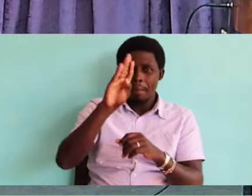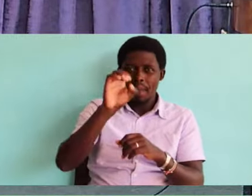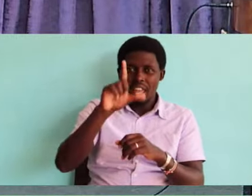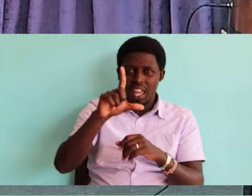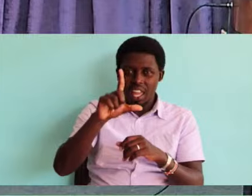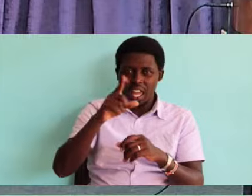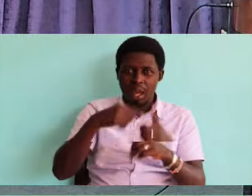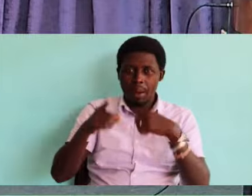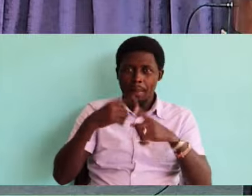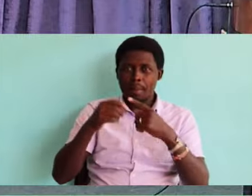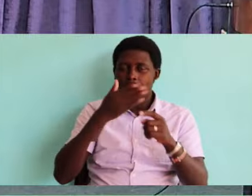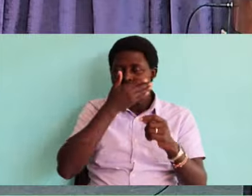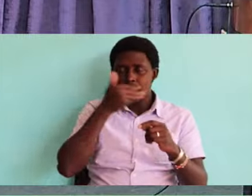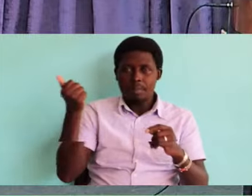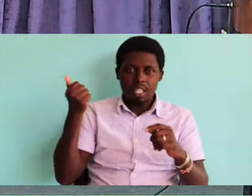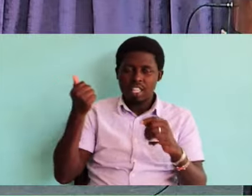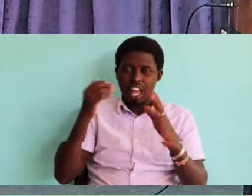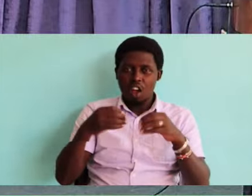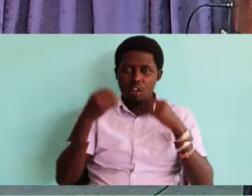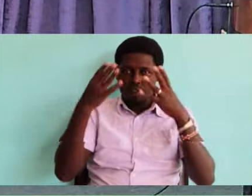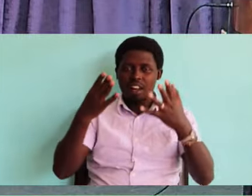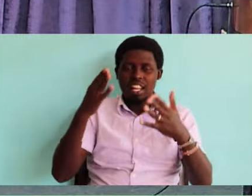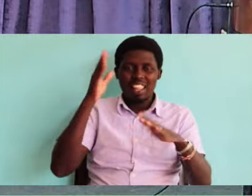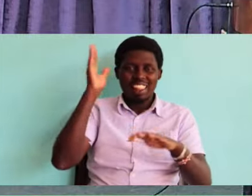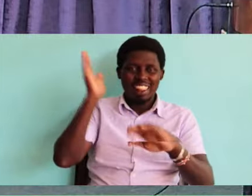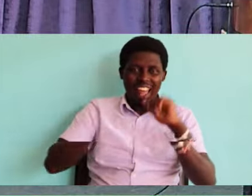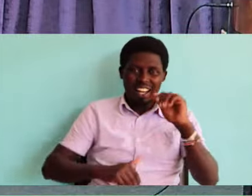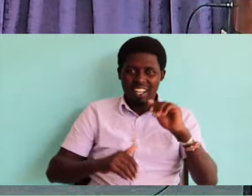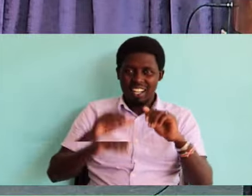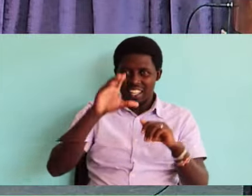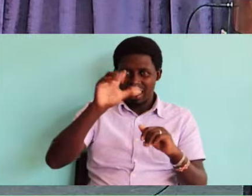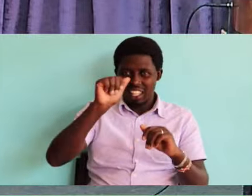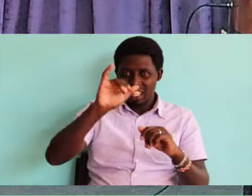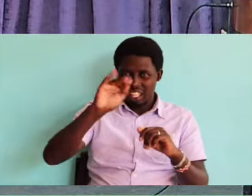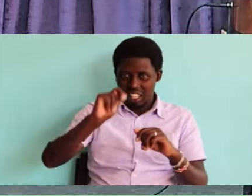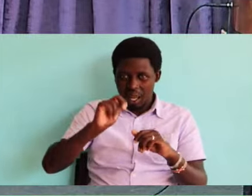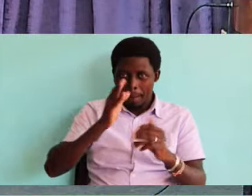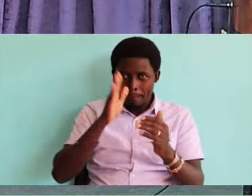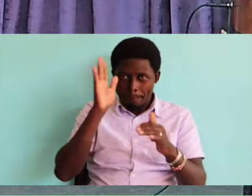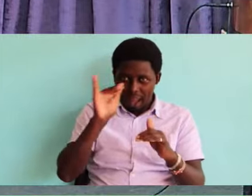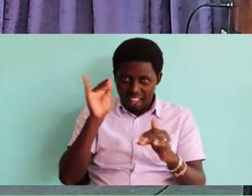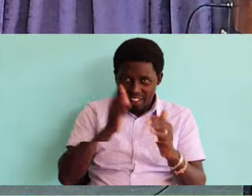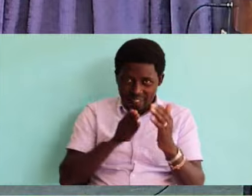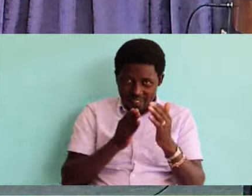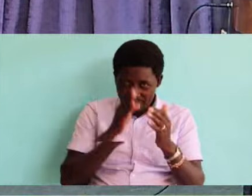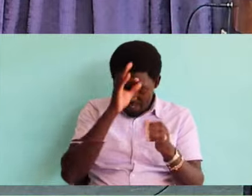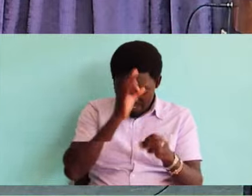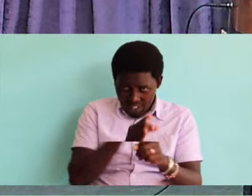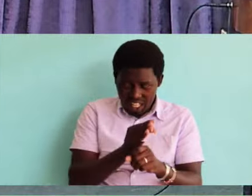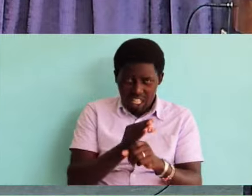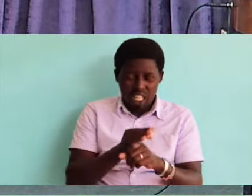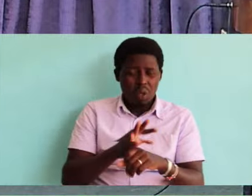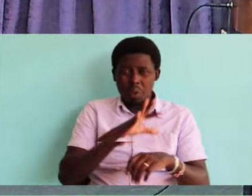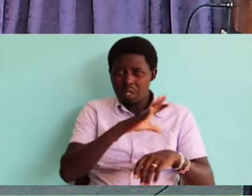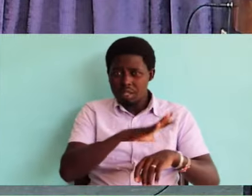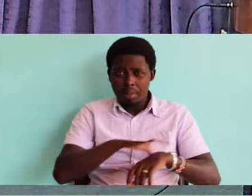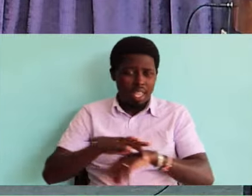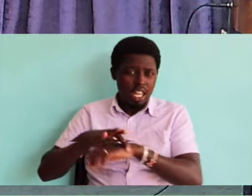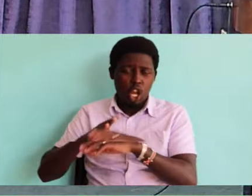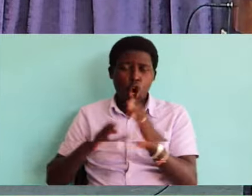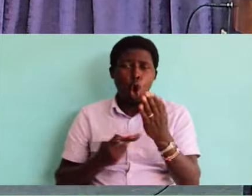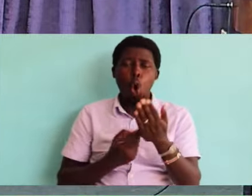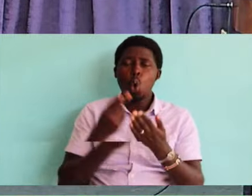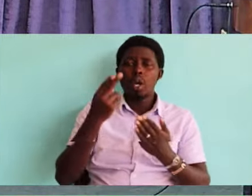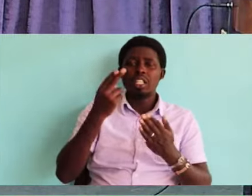than Cain did. By faith, he was commended as righteous when God spoke well of